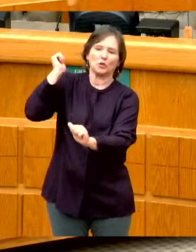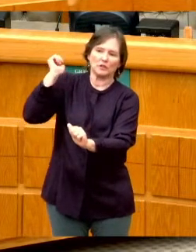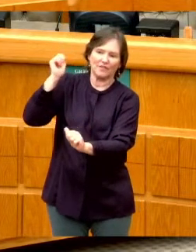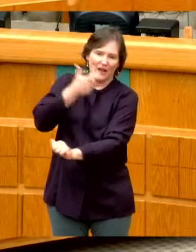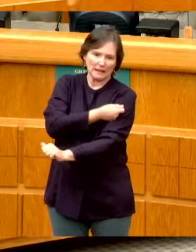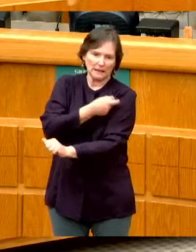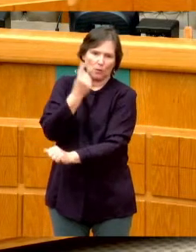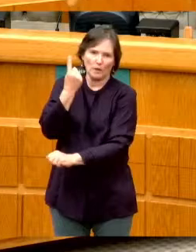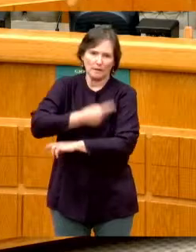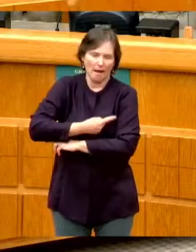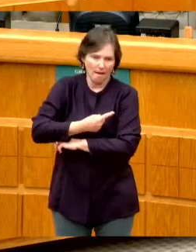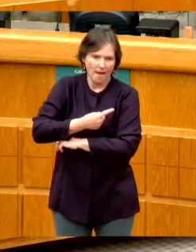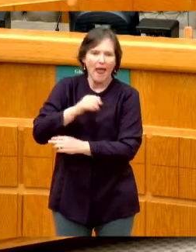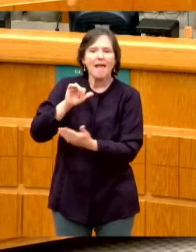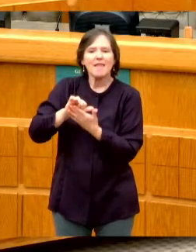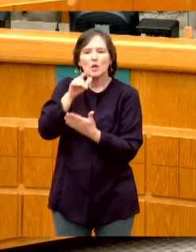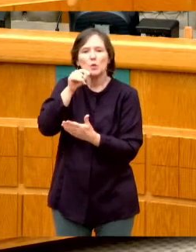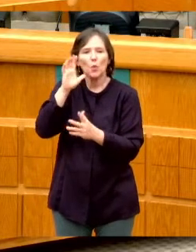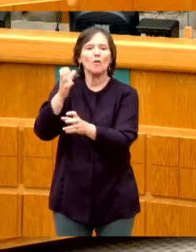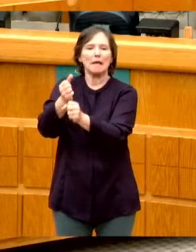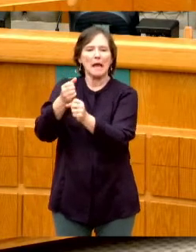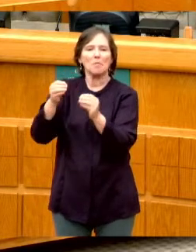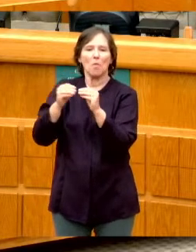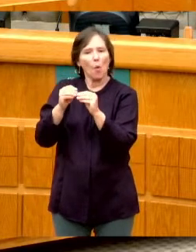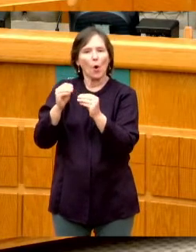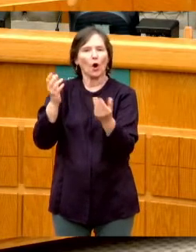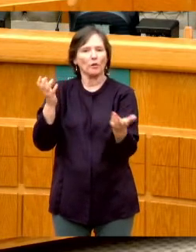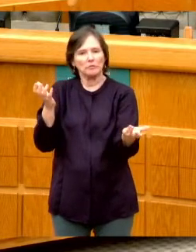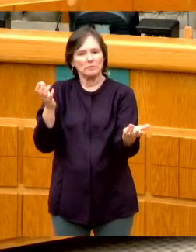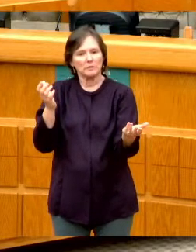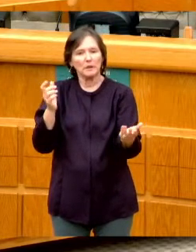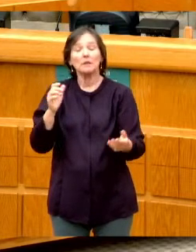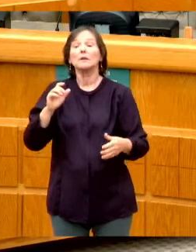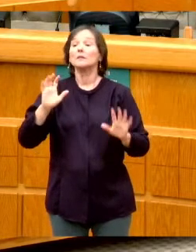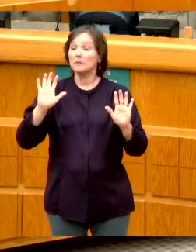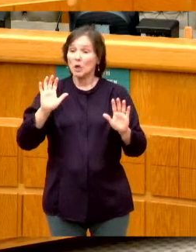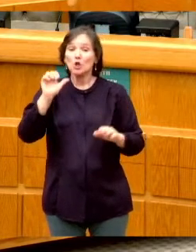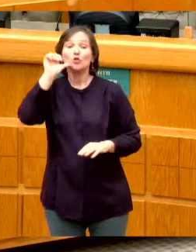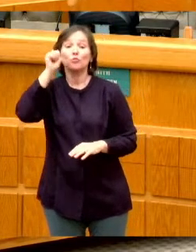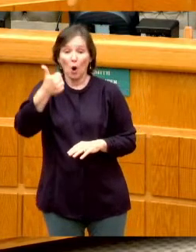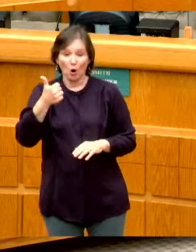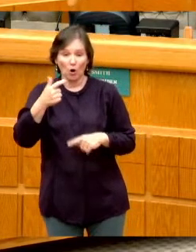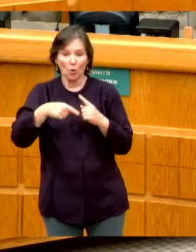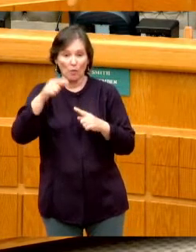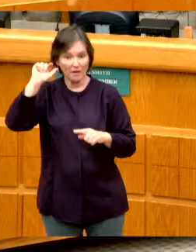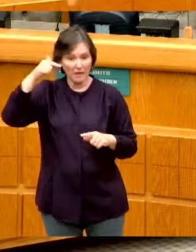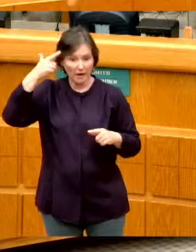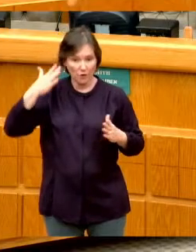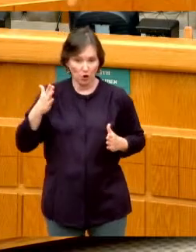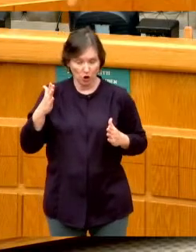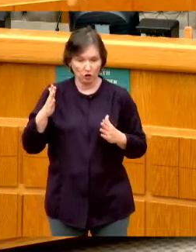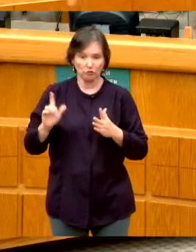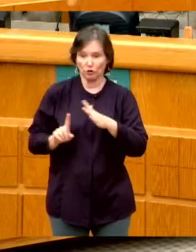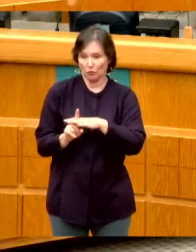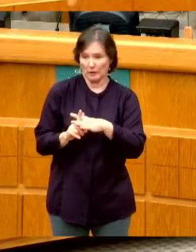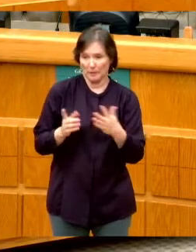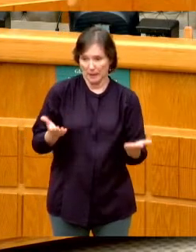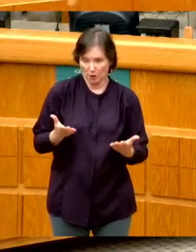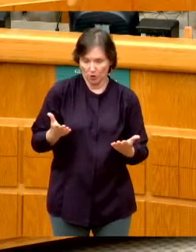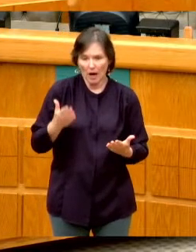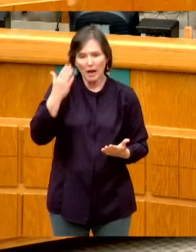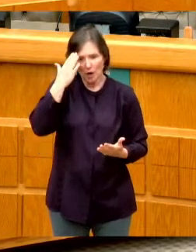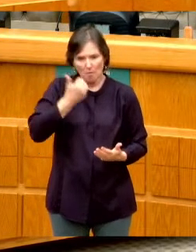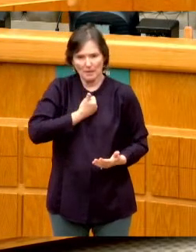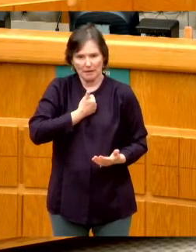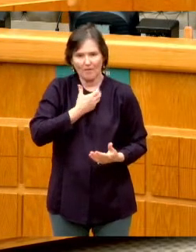vaccines are available nationally. So tomorrow when the governor is here, I know the mayor will echo along with me how